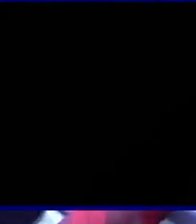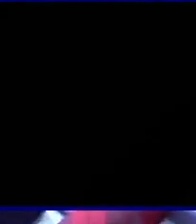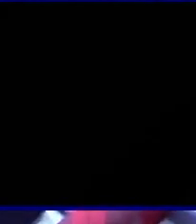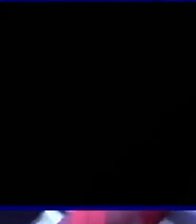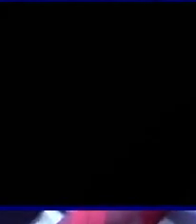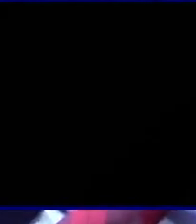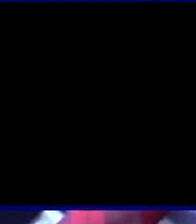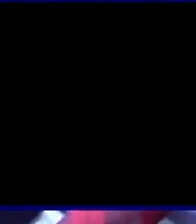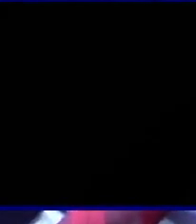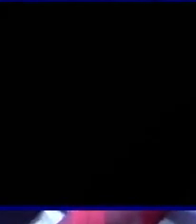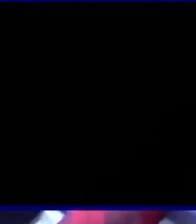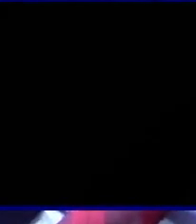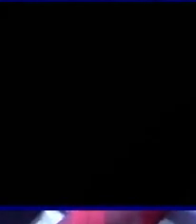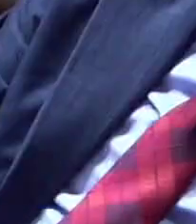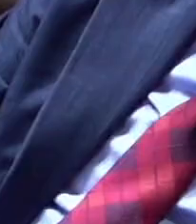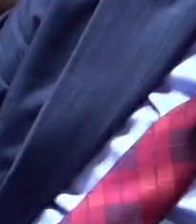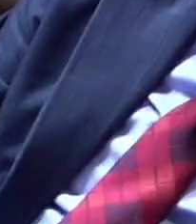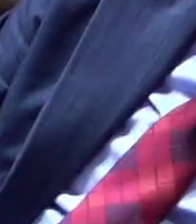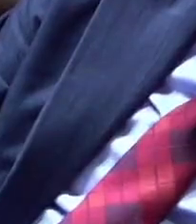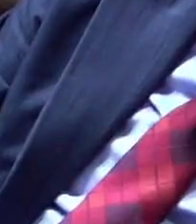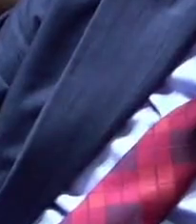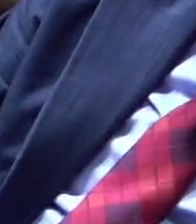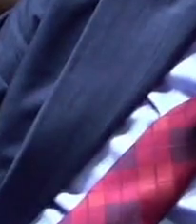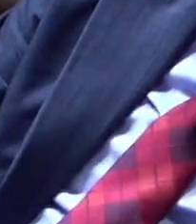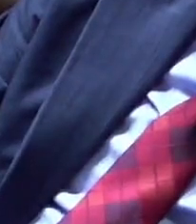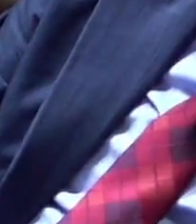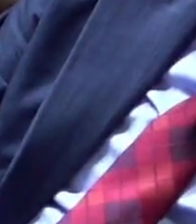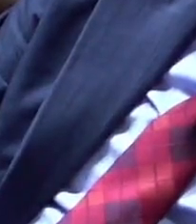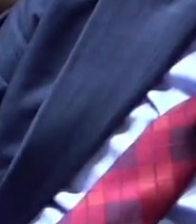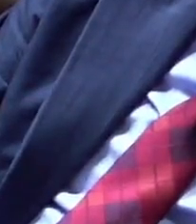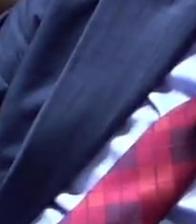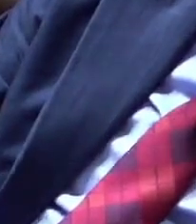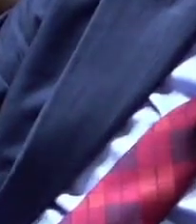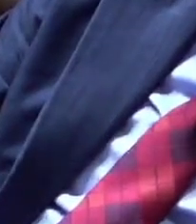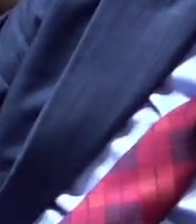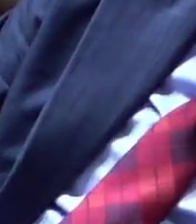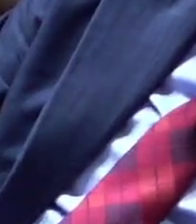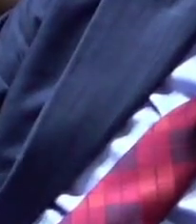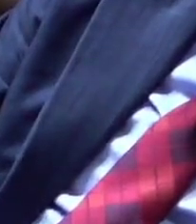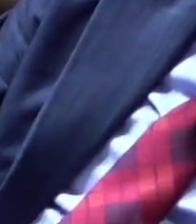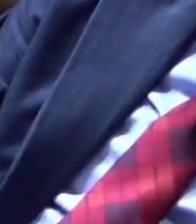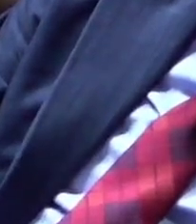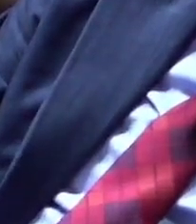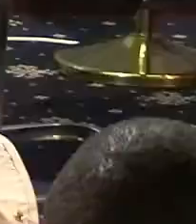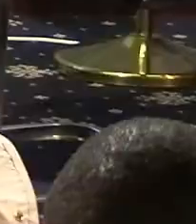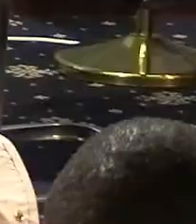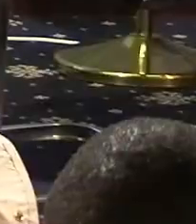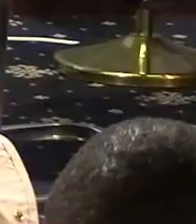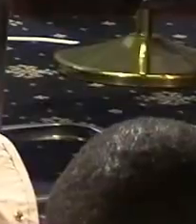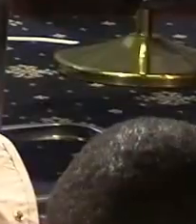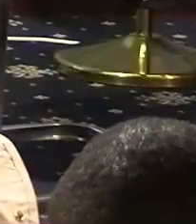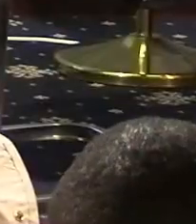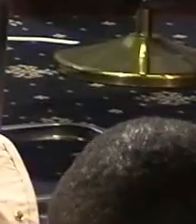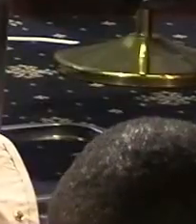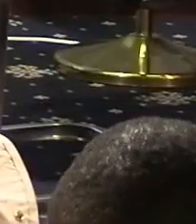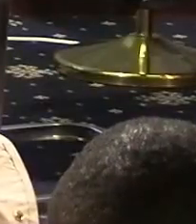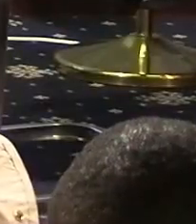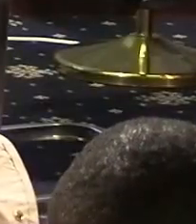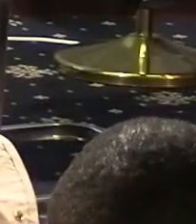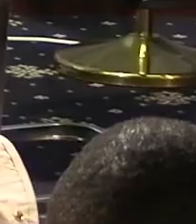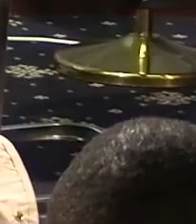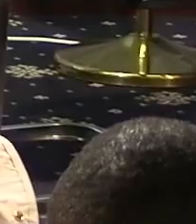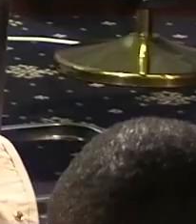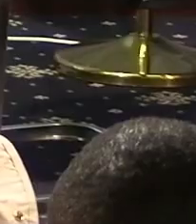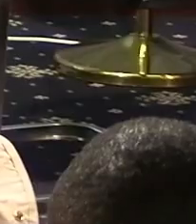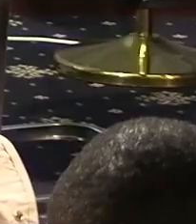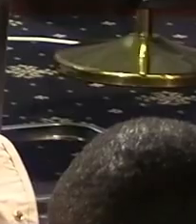audience. How do you rate Kenya's performance in the just ended holiday period compared to previous years,